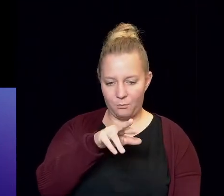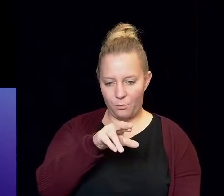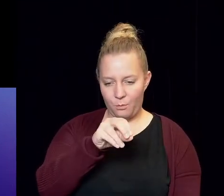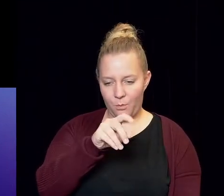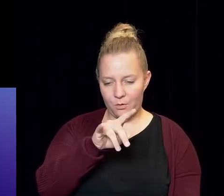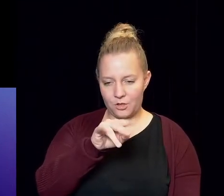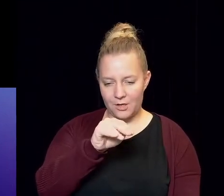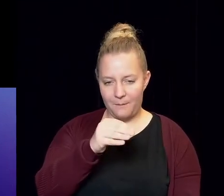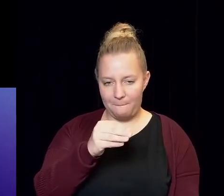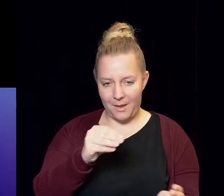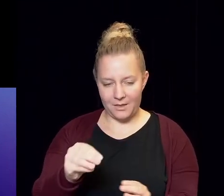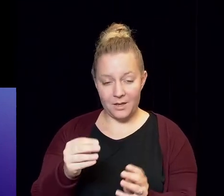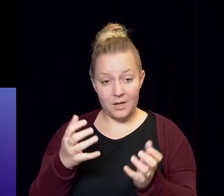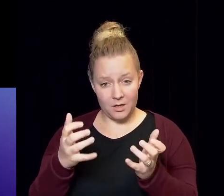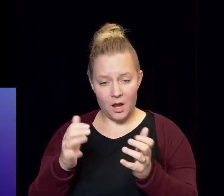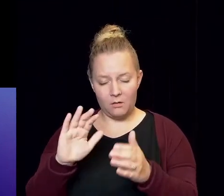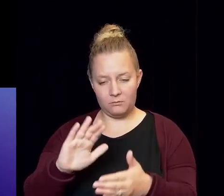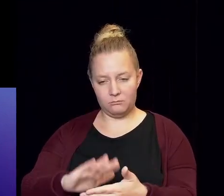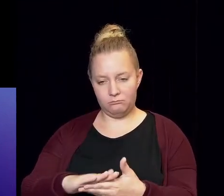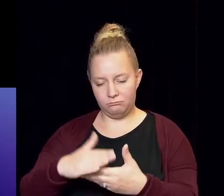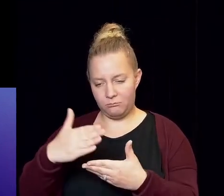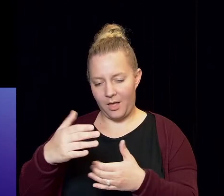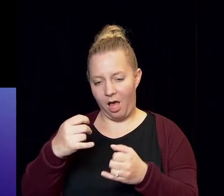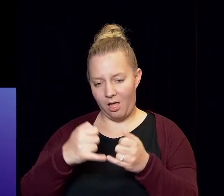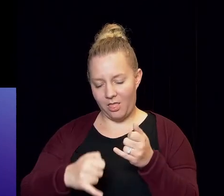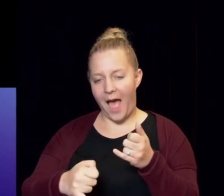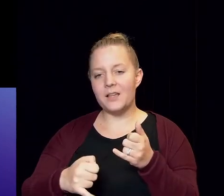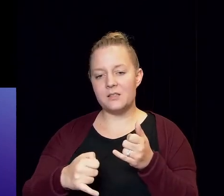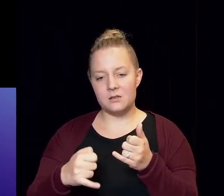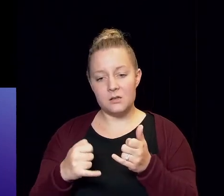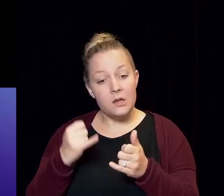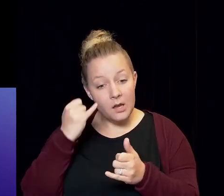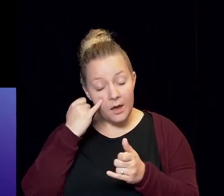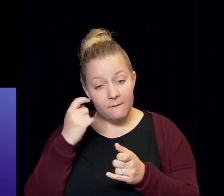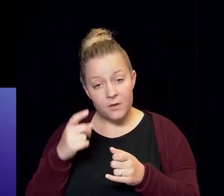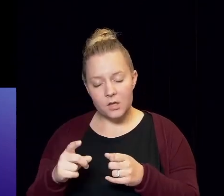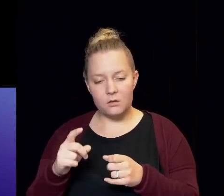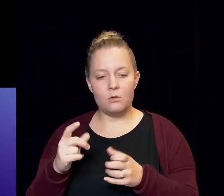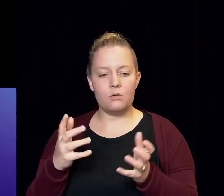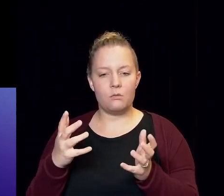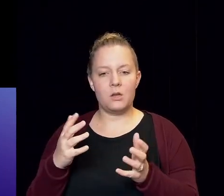method. Okay, now let's open the last flap. In case you are